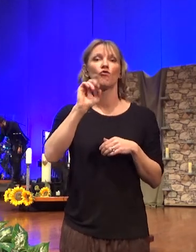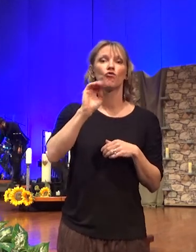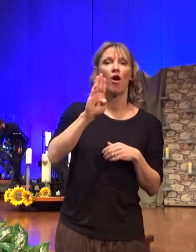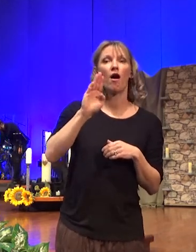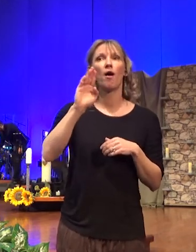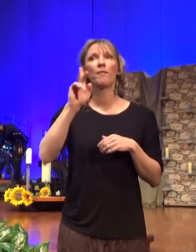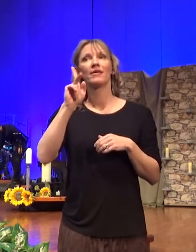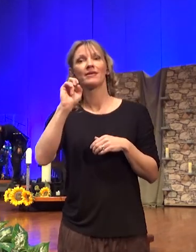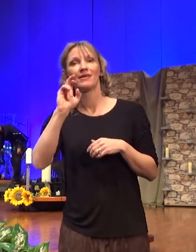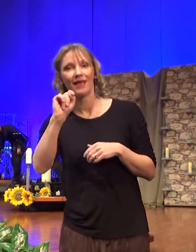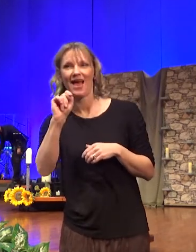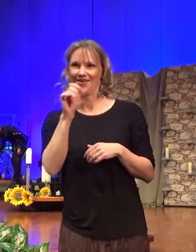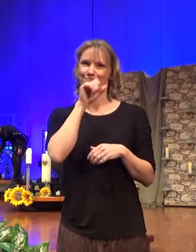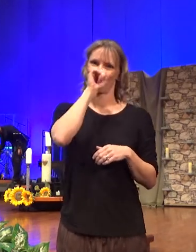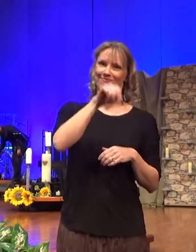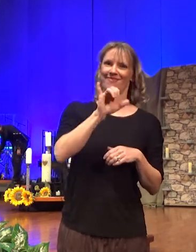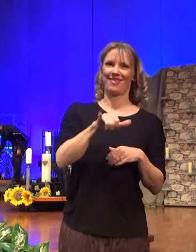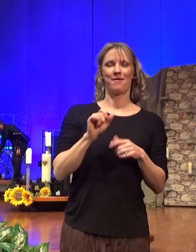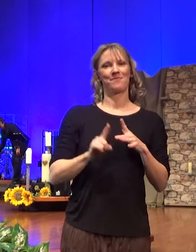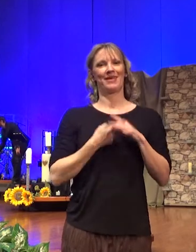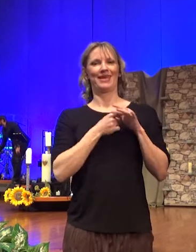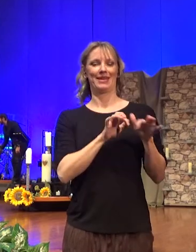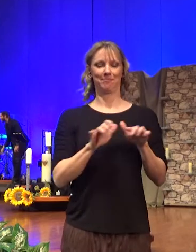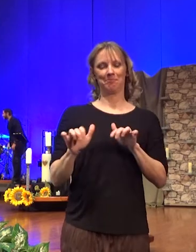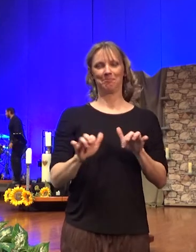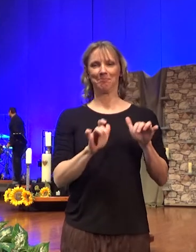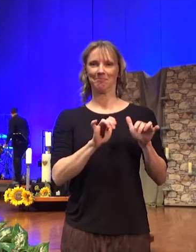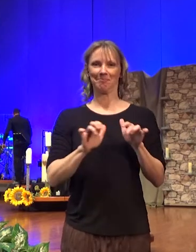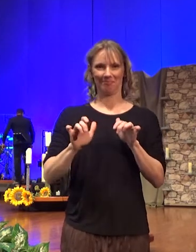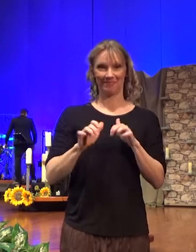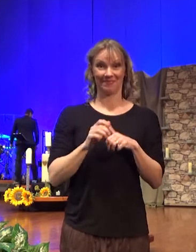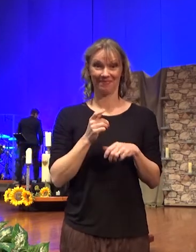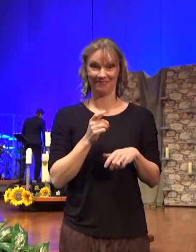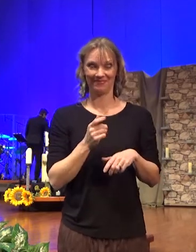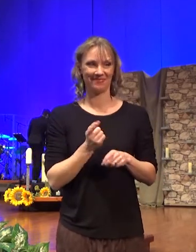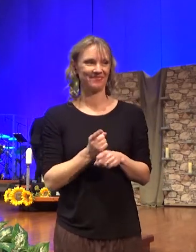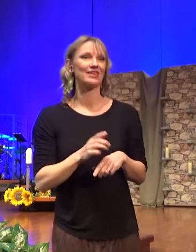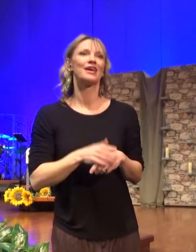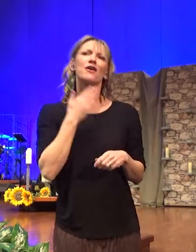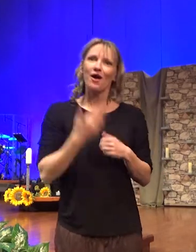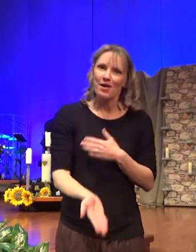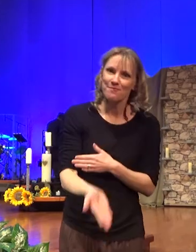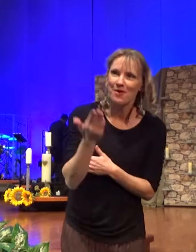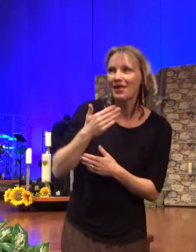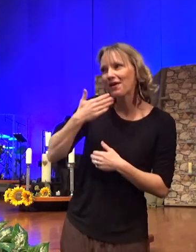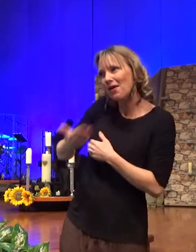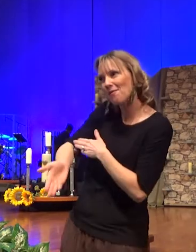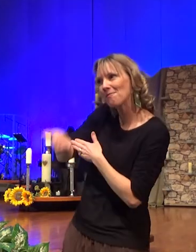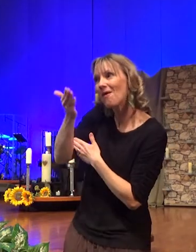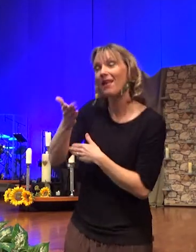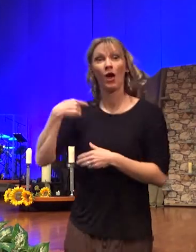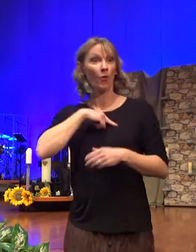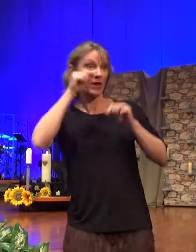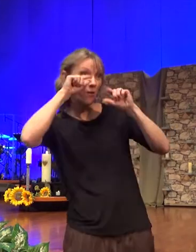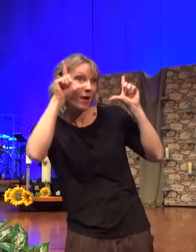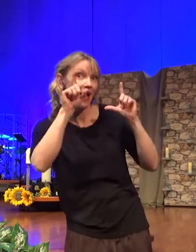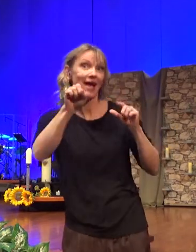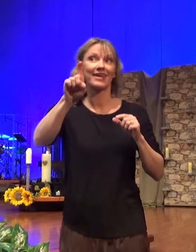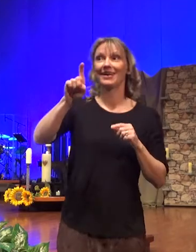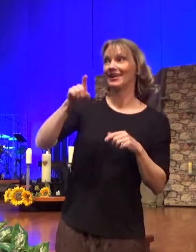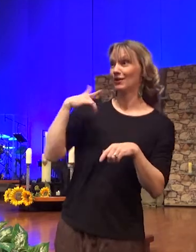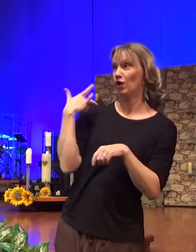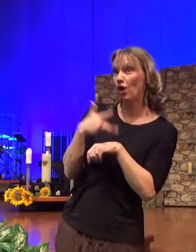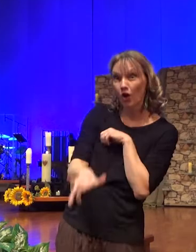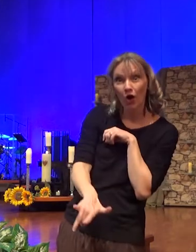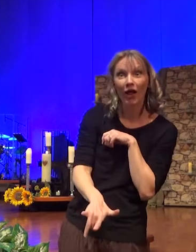Kent. Didn't you love that little prelude, the little dueling pianos there? Good morning. Are we